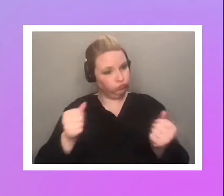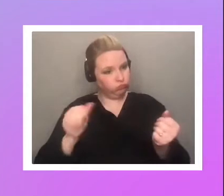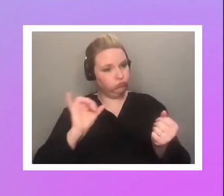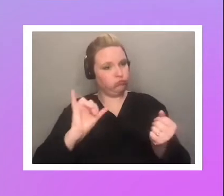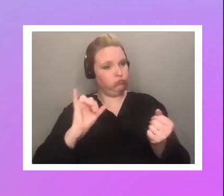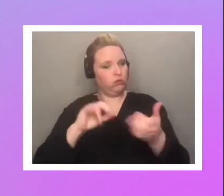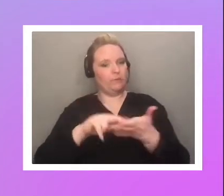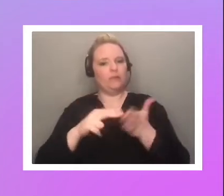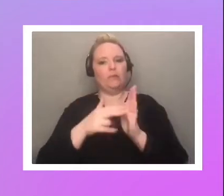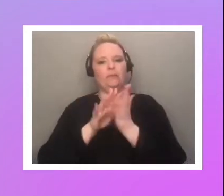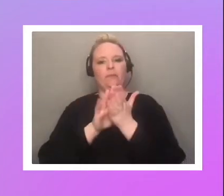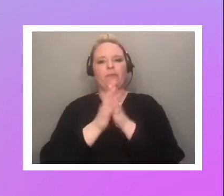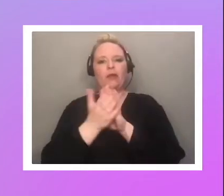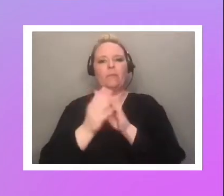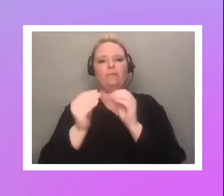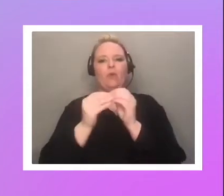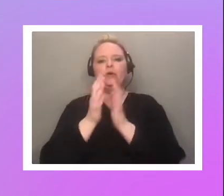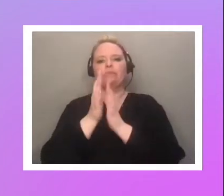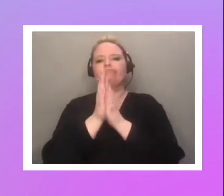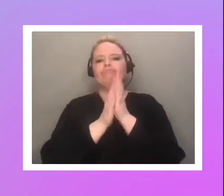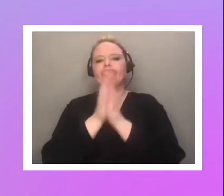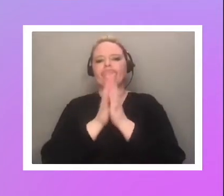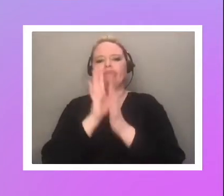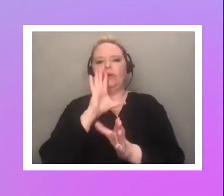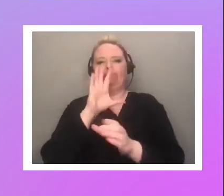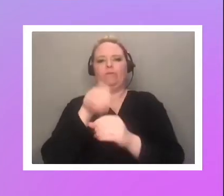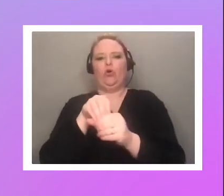are involved in the